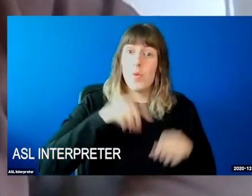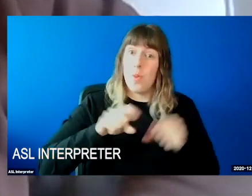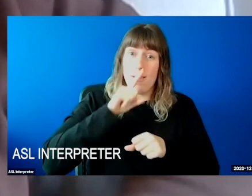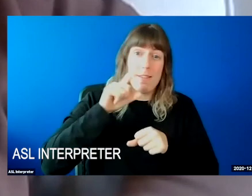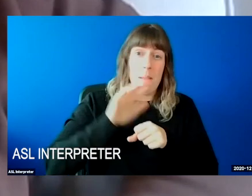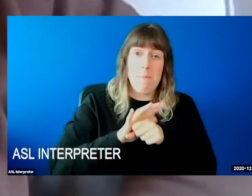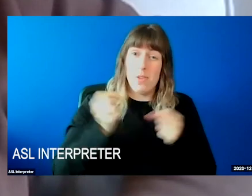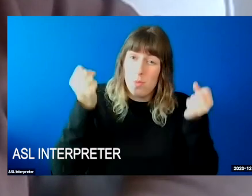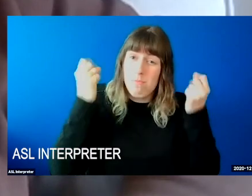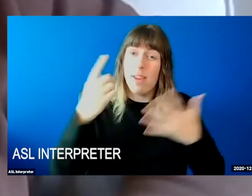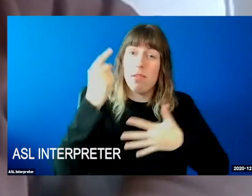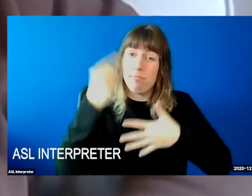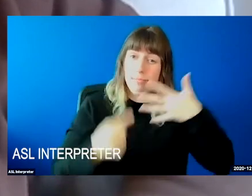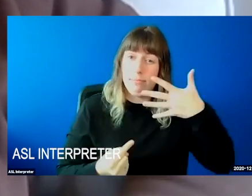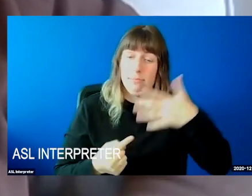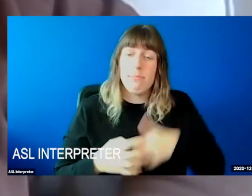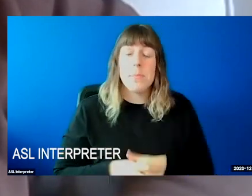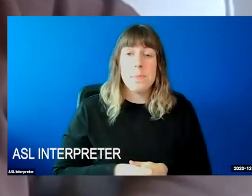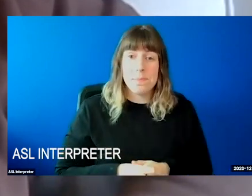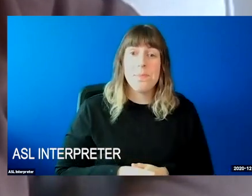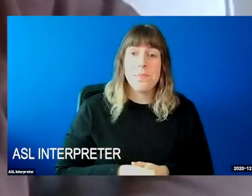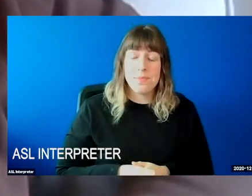that we can commit to